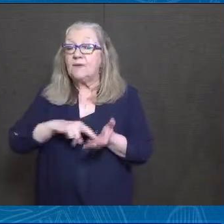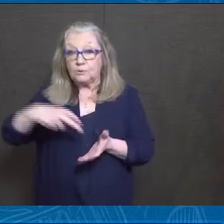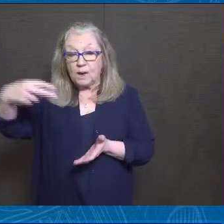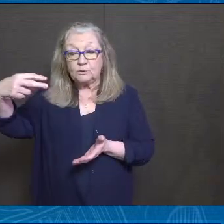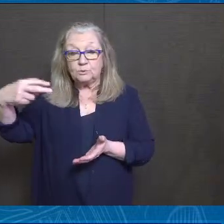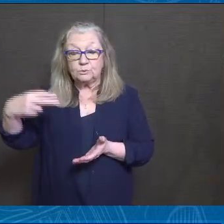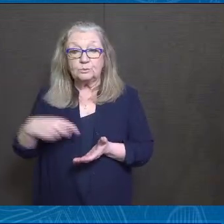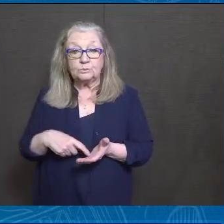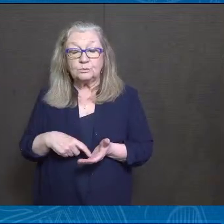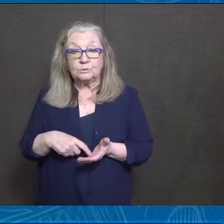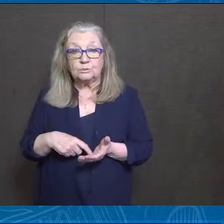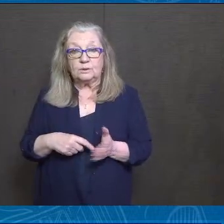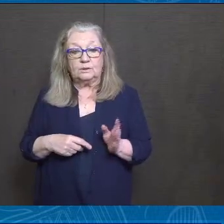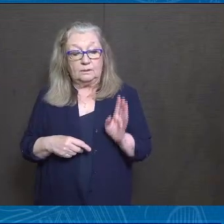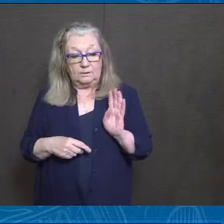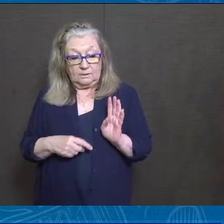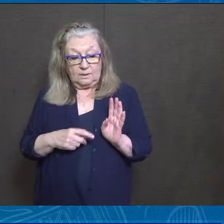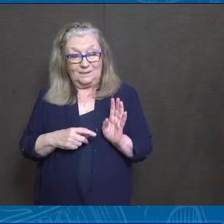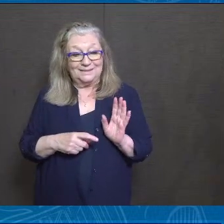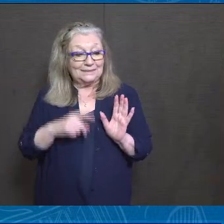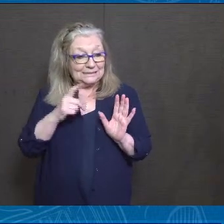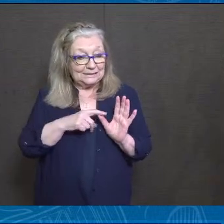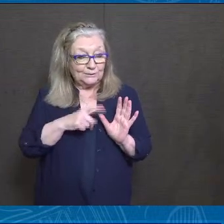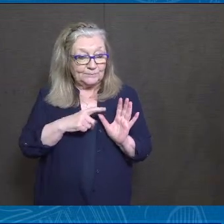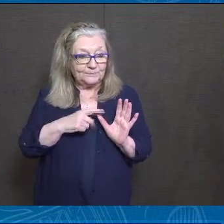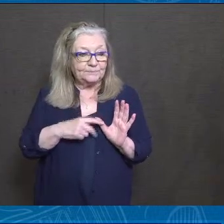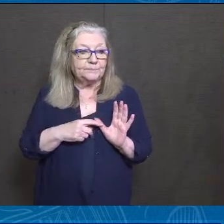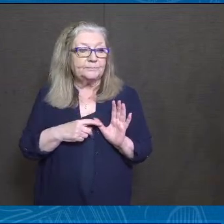And lastly, Ms. Duang Napa